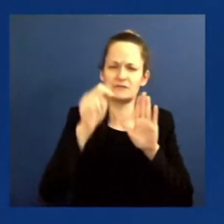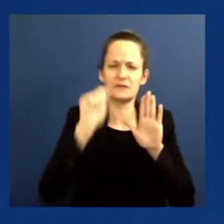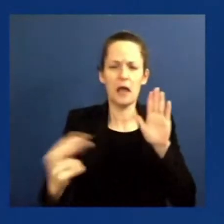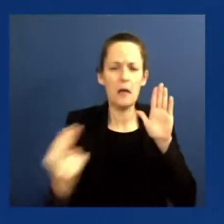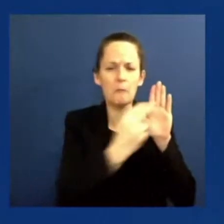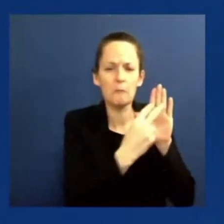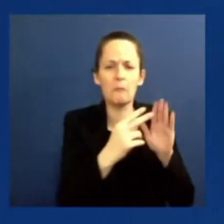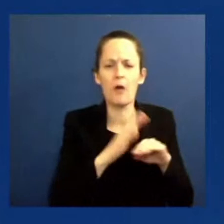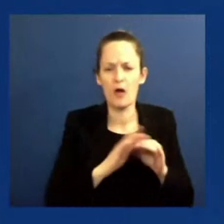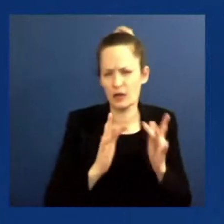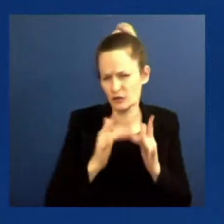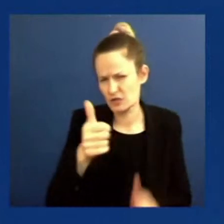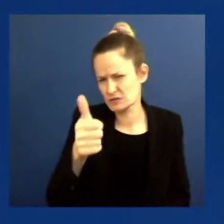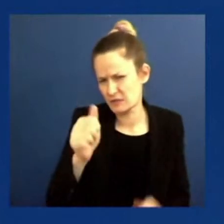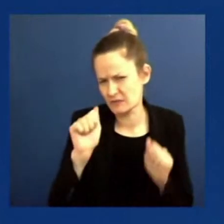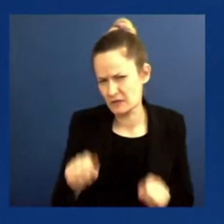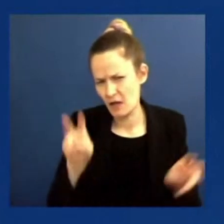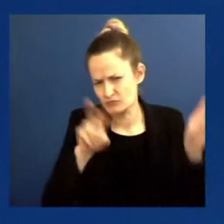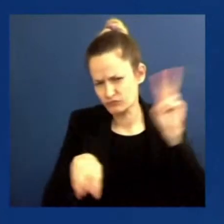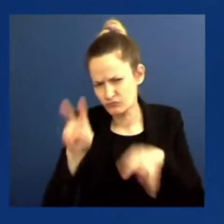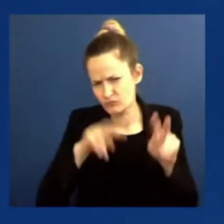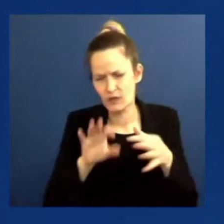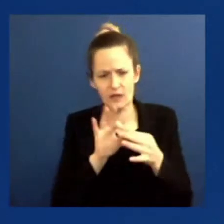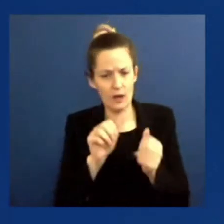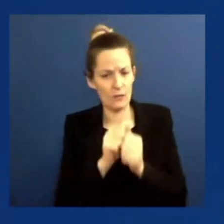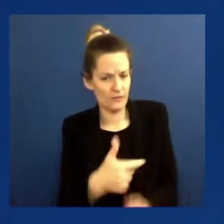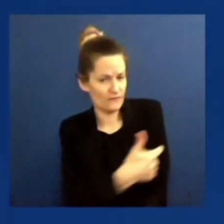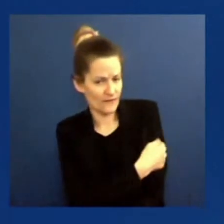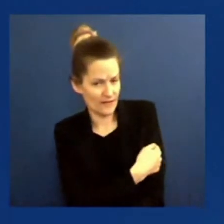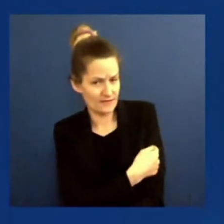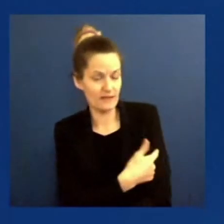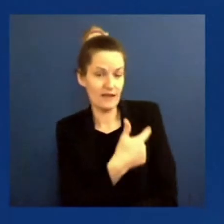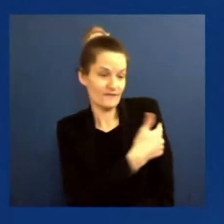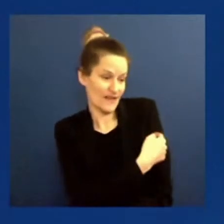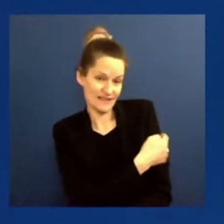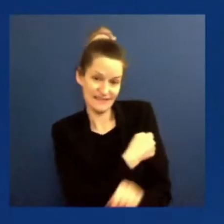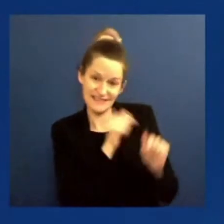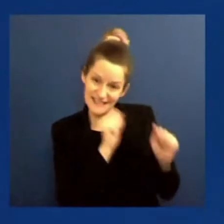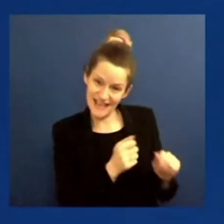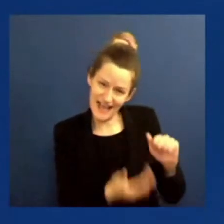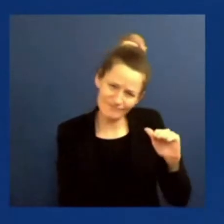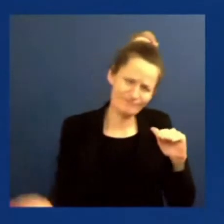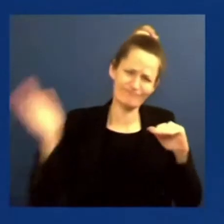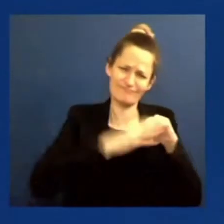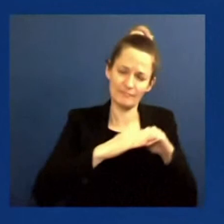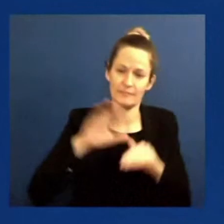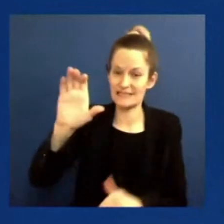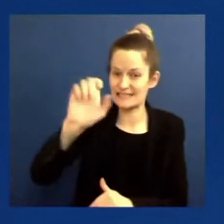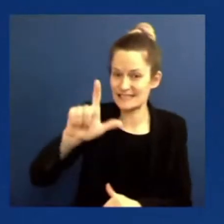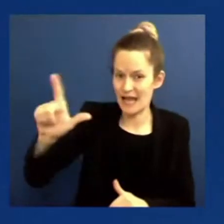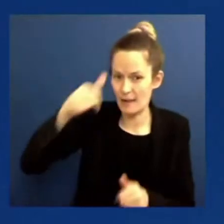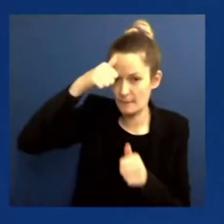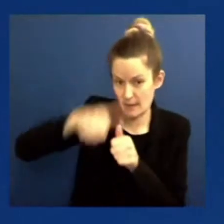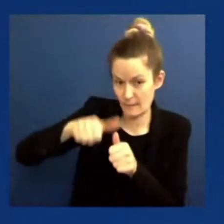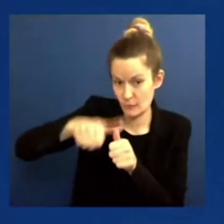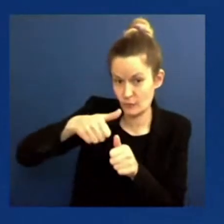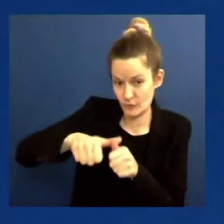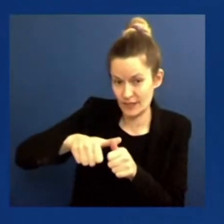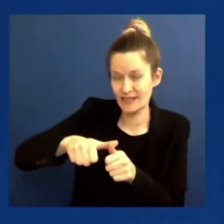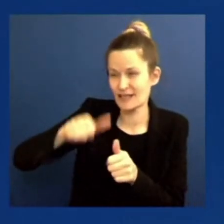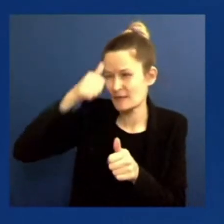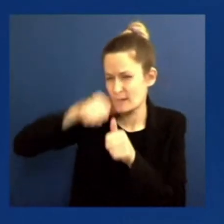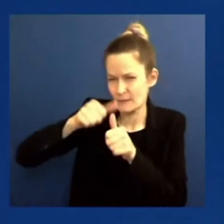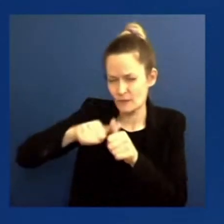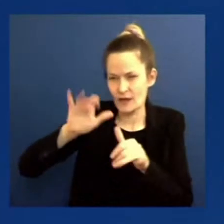vaccination can induce memory, able to cross-react all the variants from alpha to beta to delta to